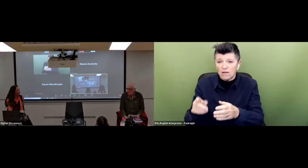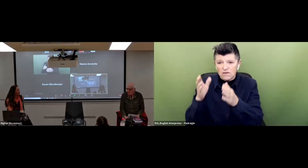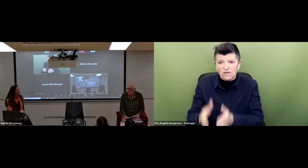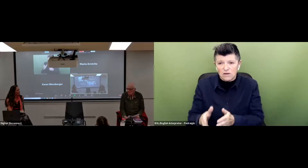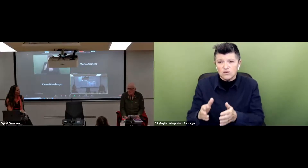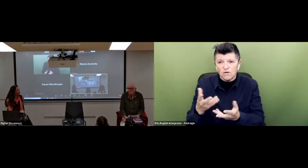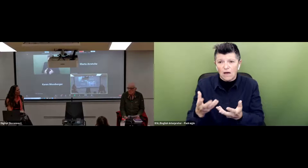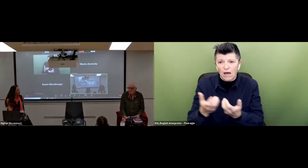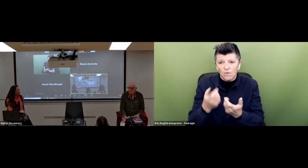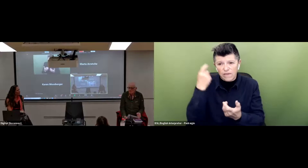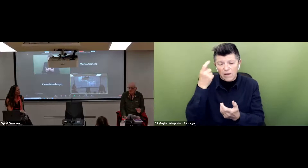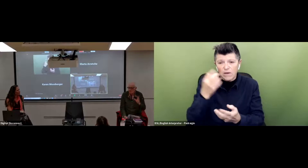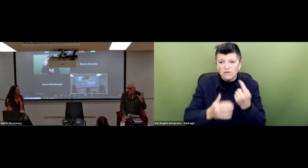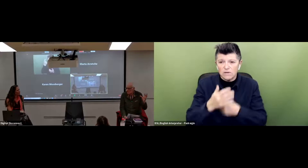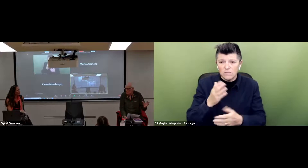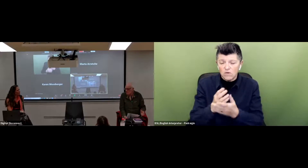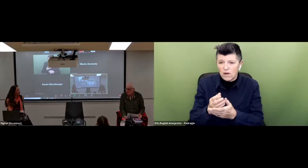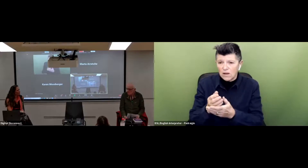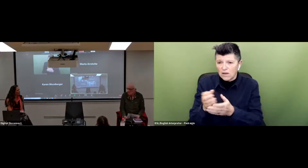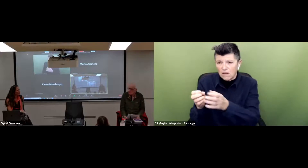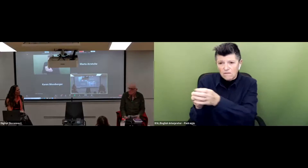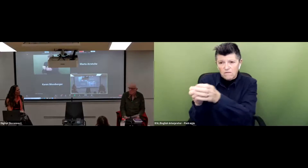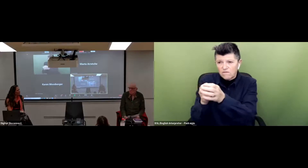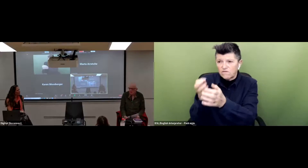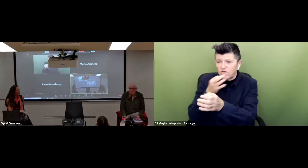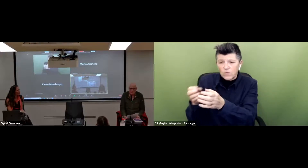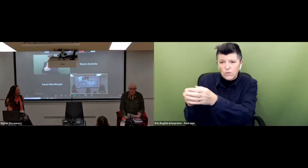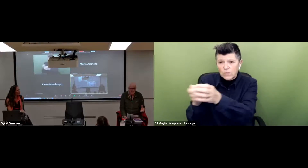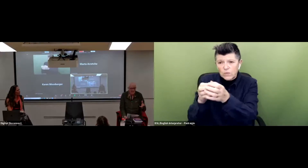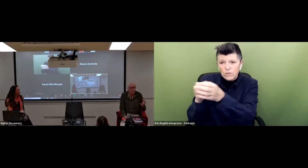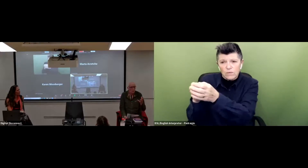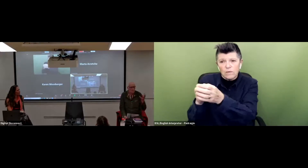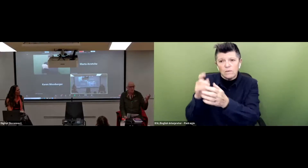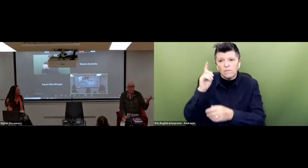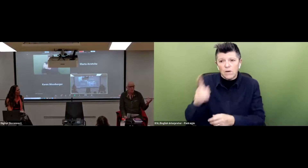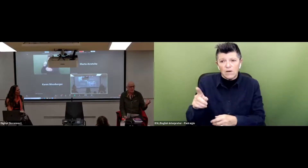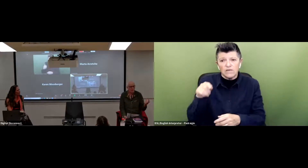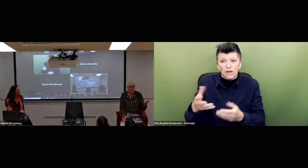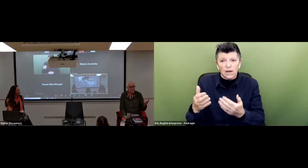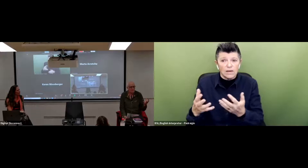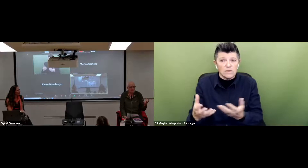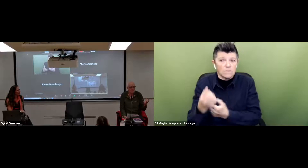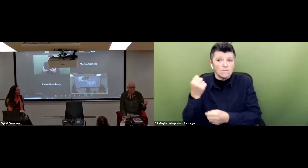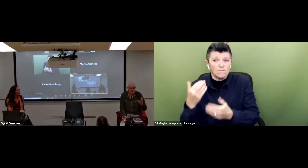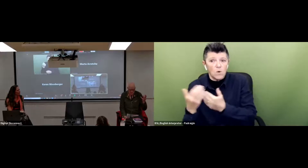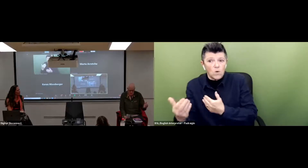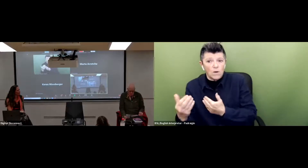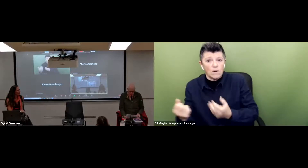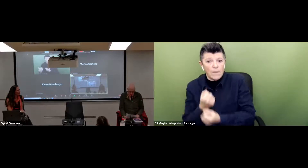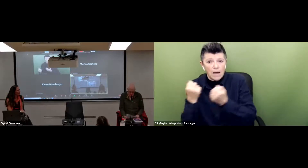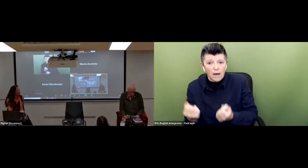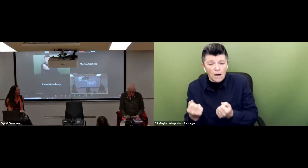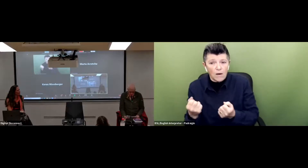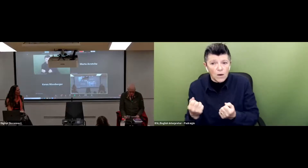very small in numbers. They show up in many surveys very much, but they're getting more disproportionate amounts of power.